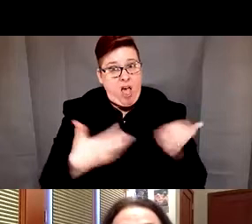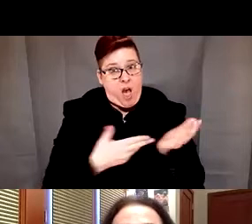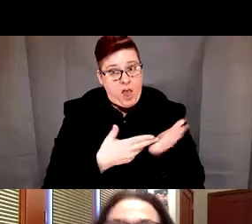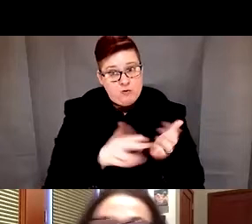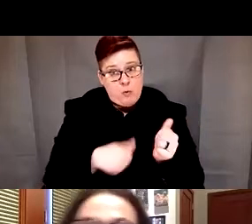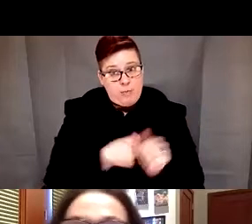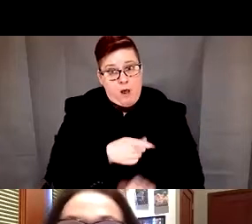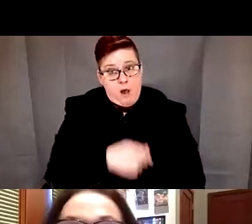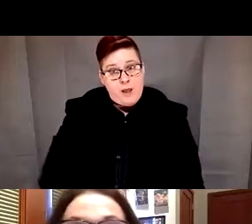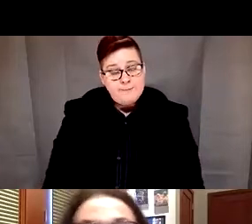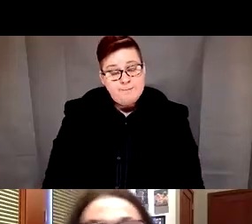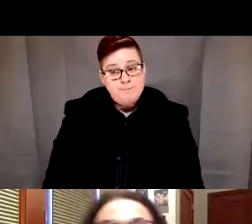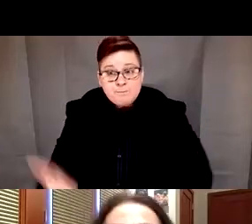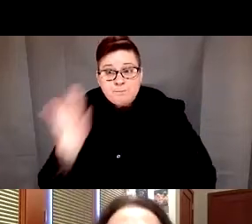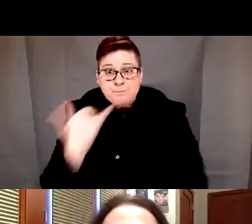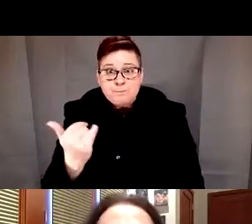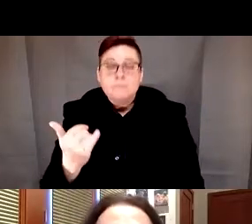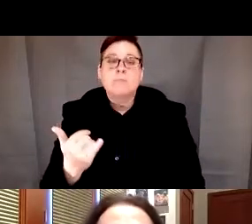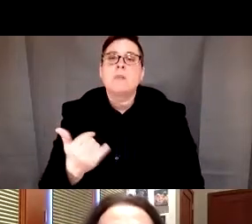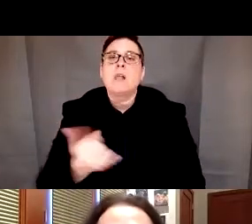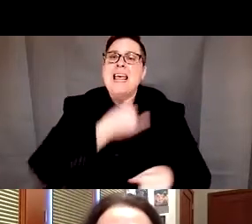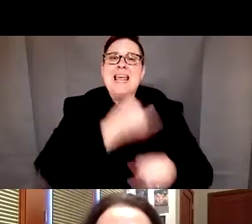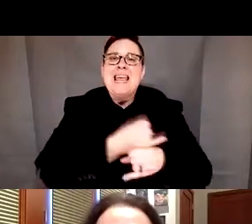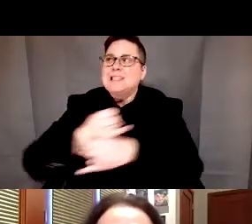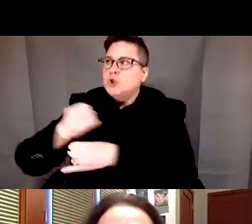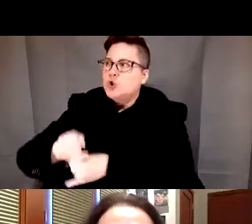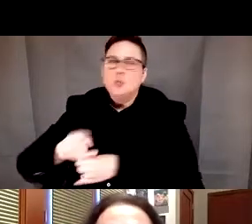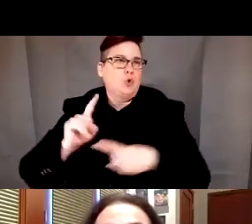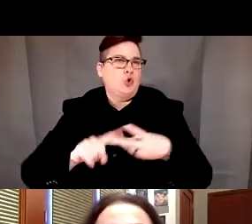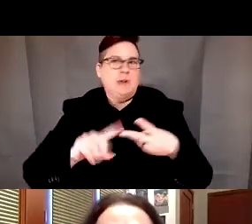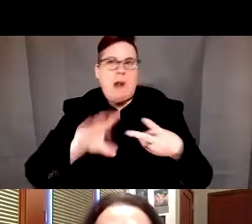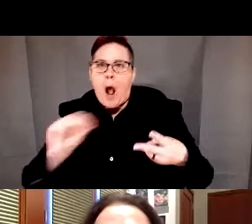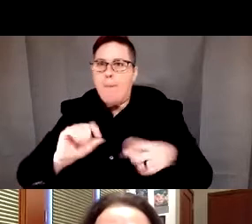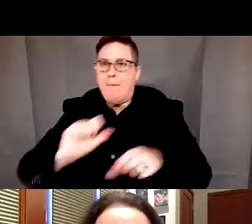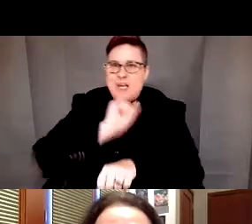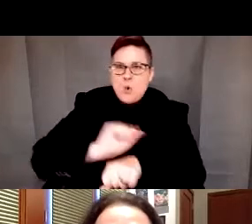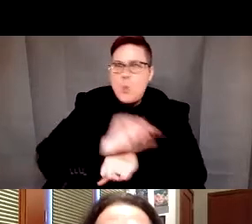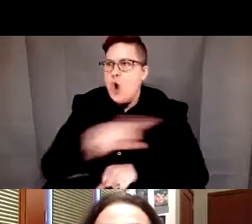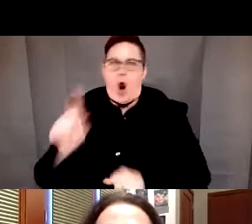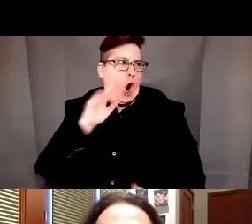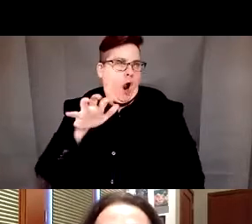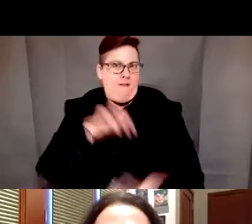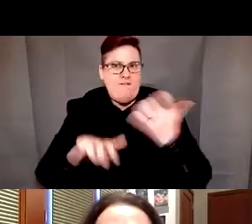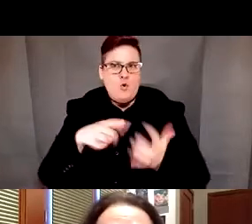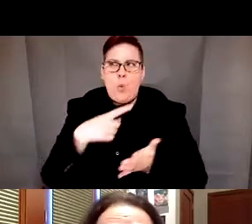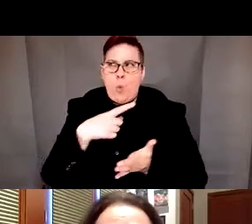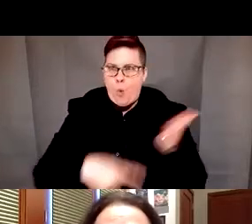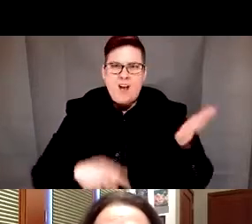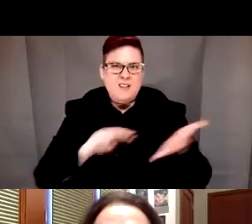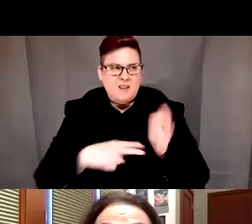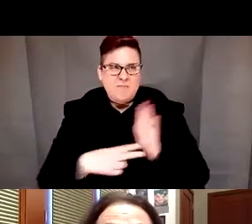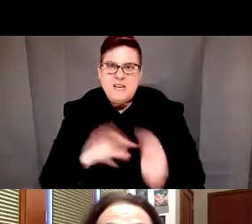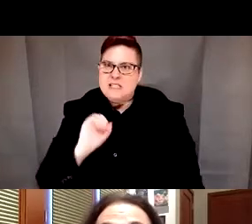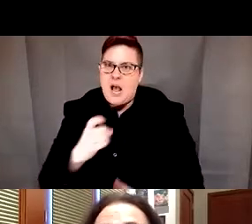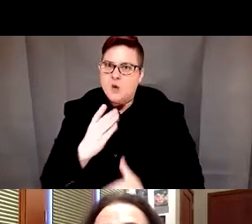it because institutions and workplaces are very confused about what sexual harassment